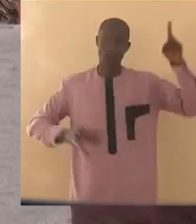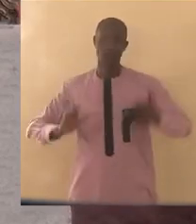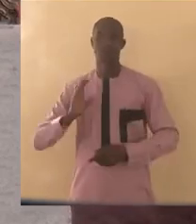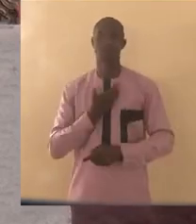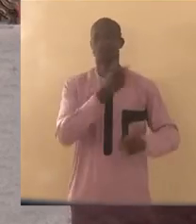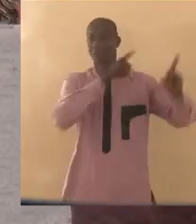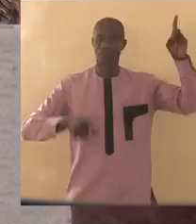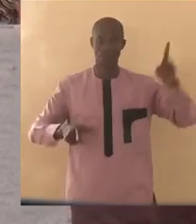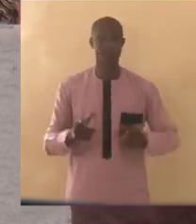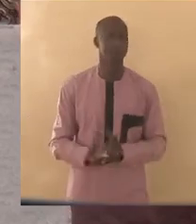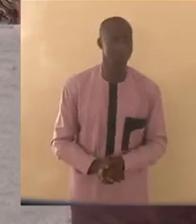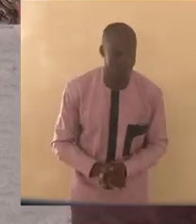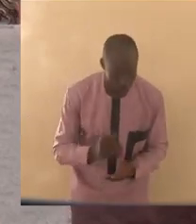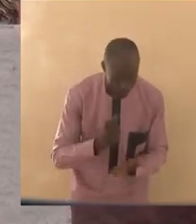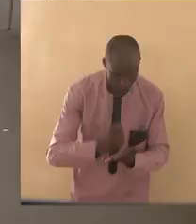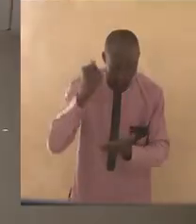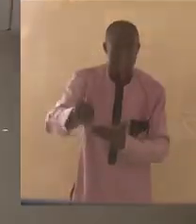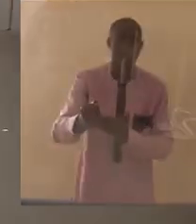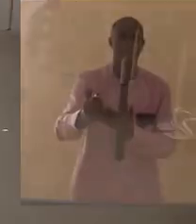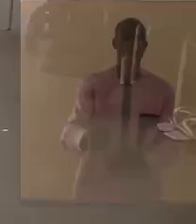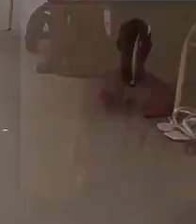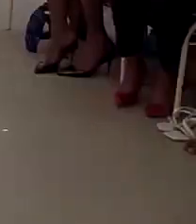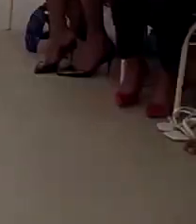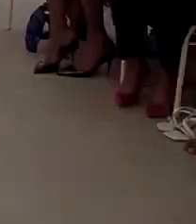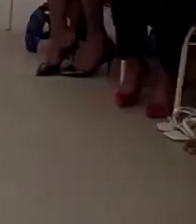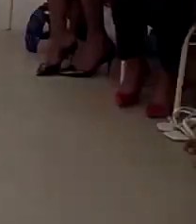Lord. Amen. Let us rise.